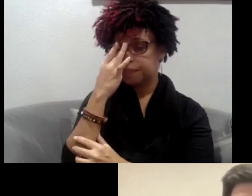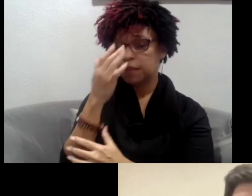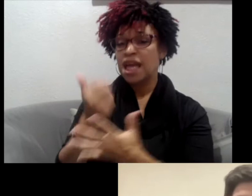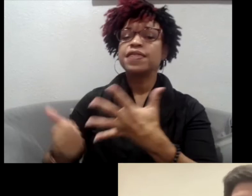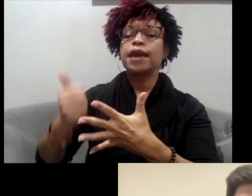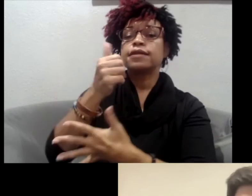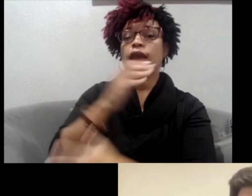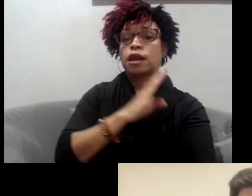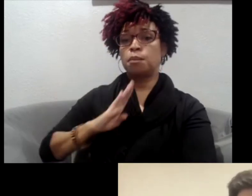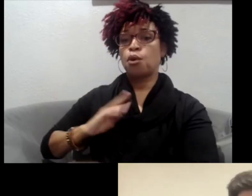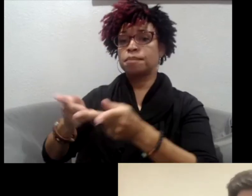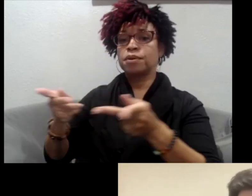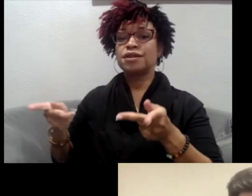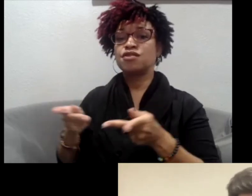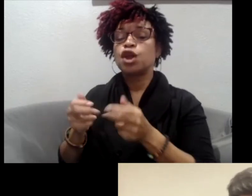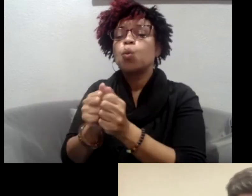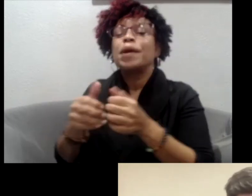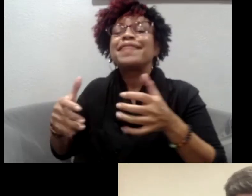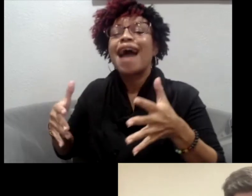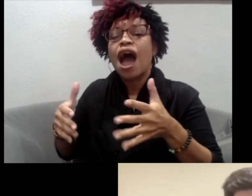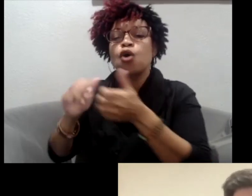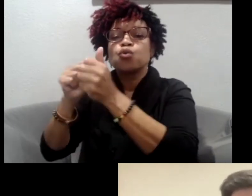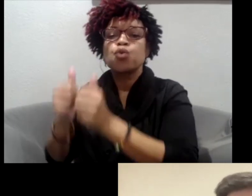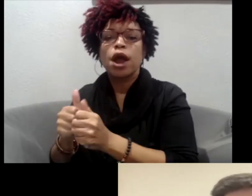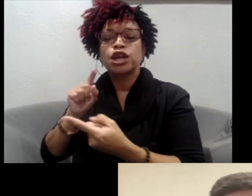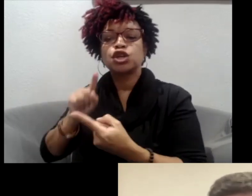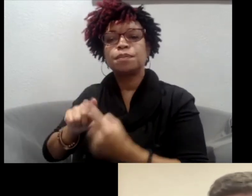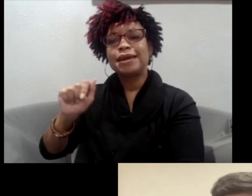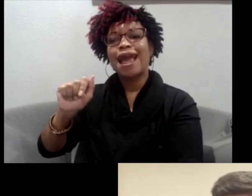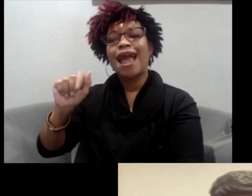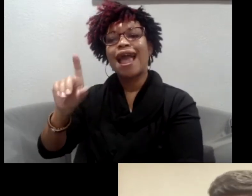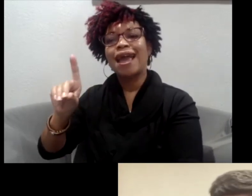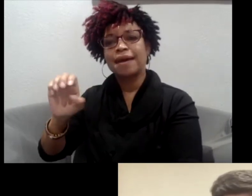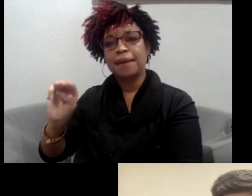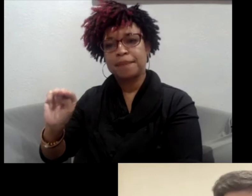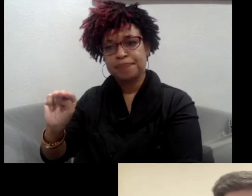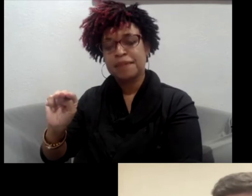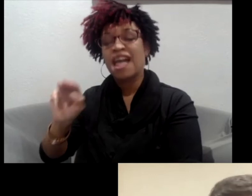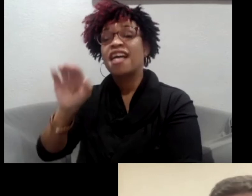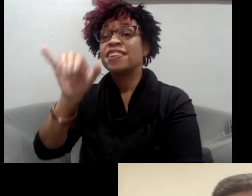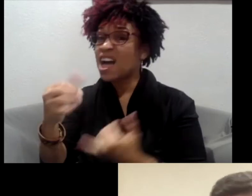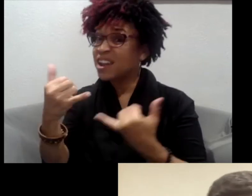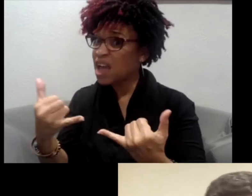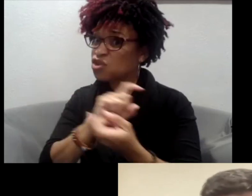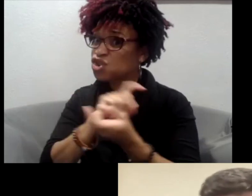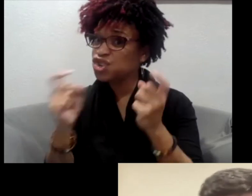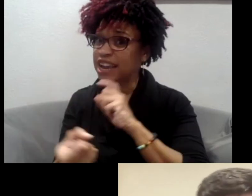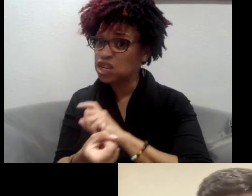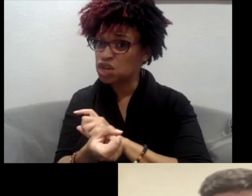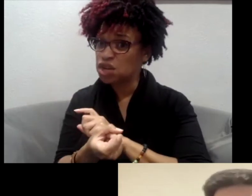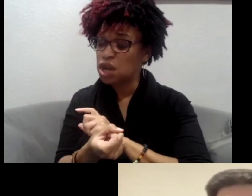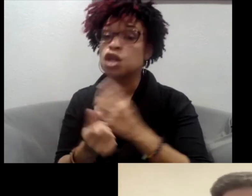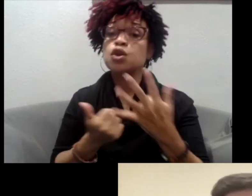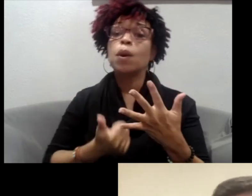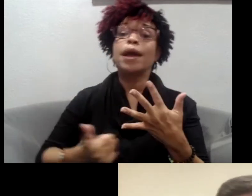position without actually running to be an ADEM. That was changed. To run for executive